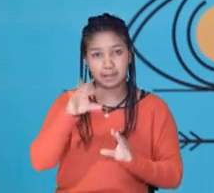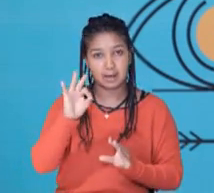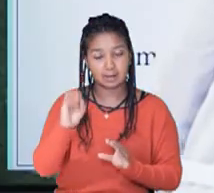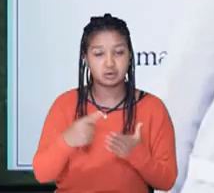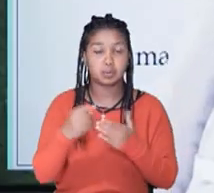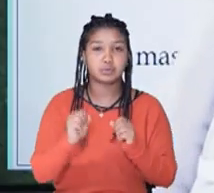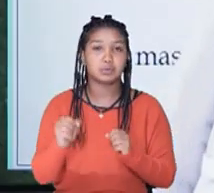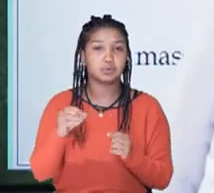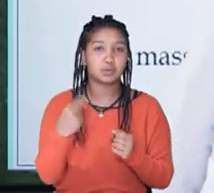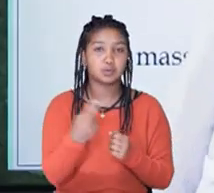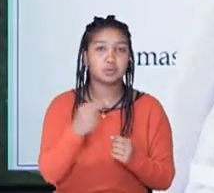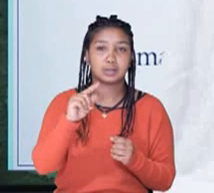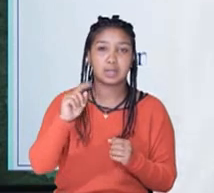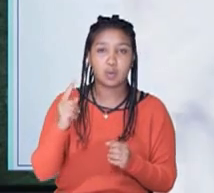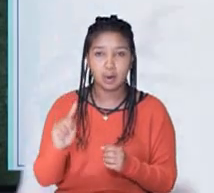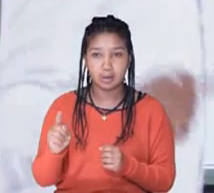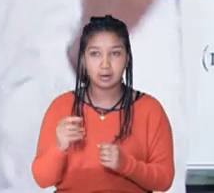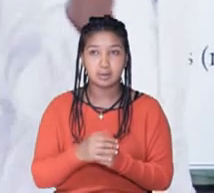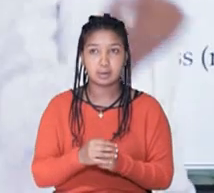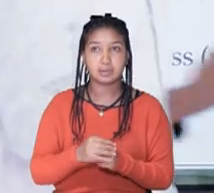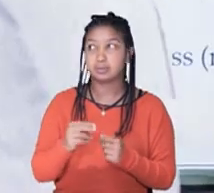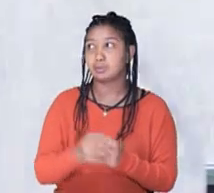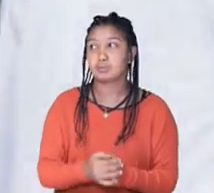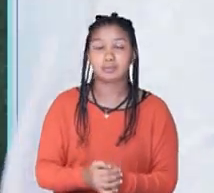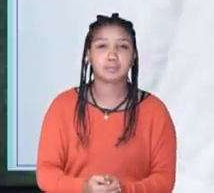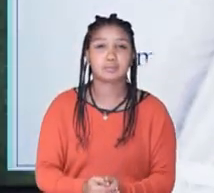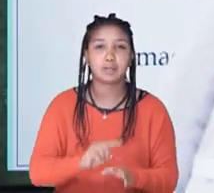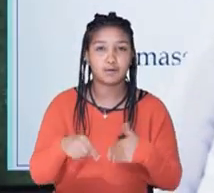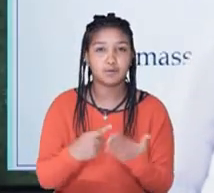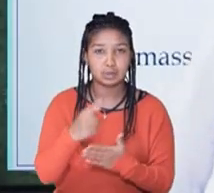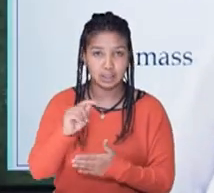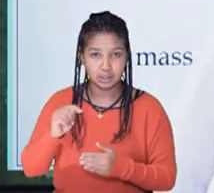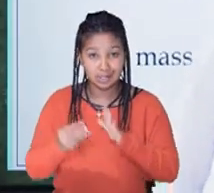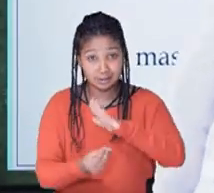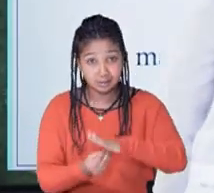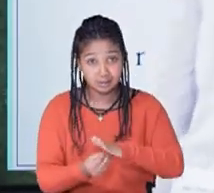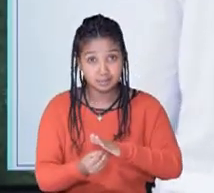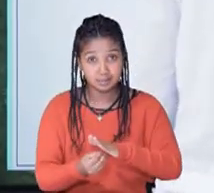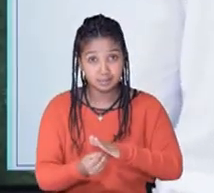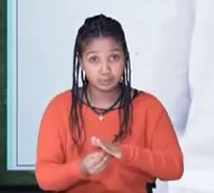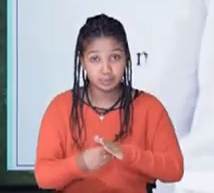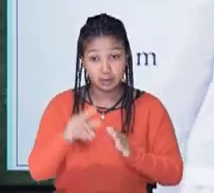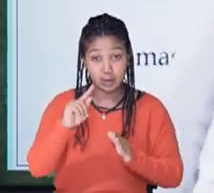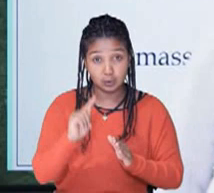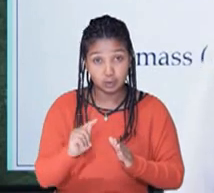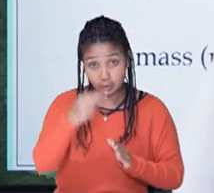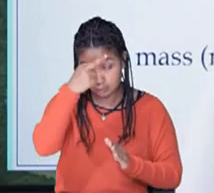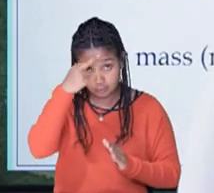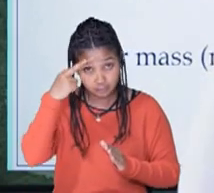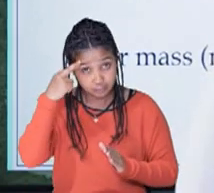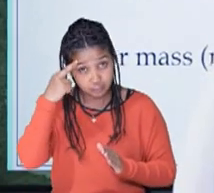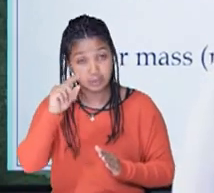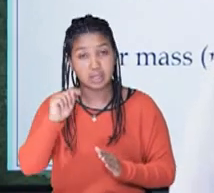it's possible to use T1 times R times sine 90 gives us 1. Therefore, tension exerted, the torque exerted due to